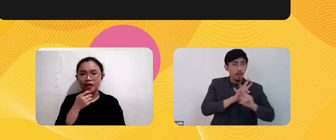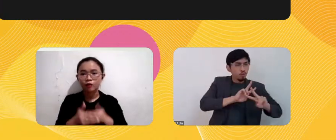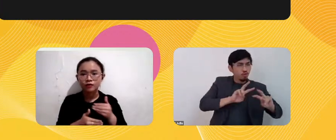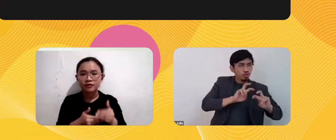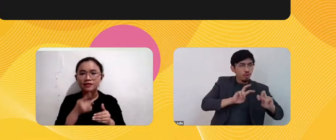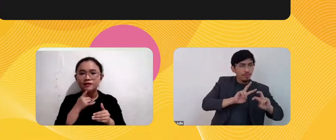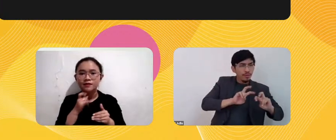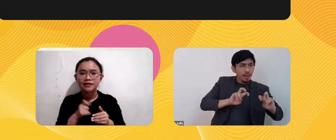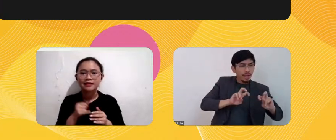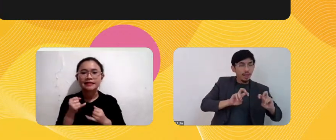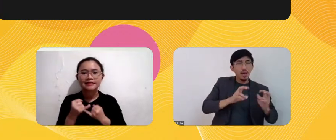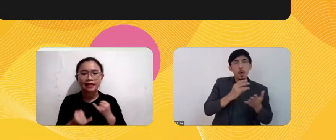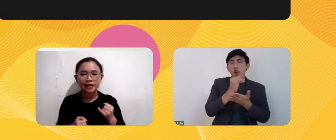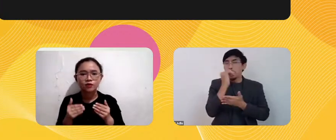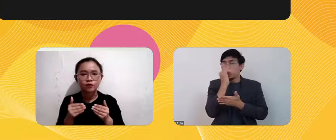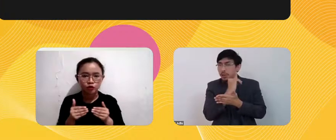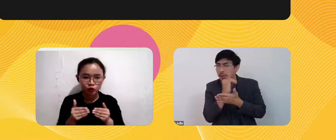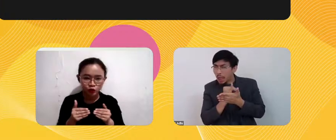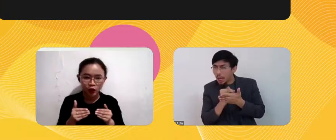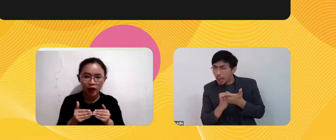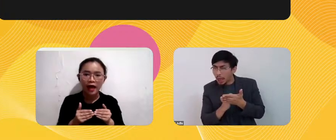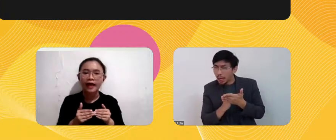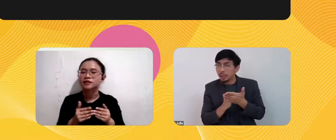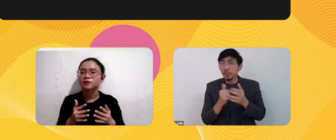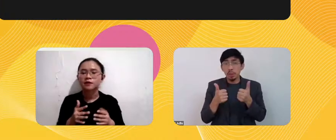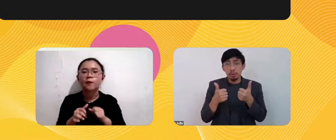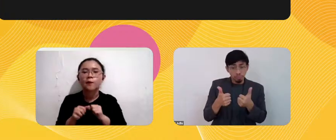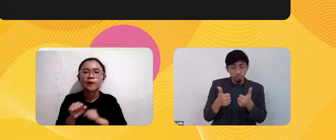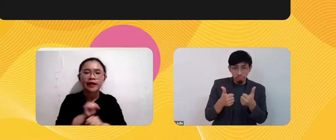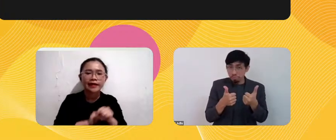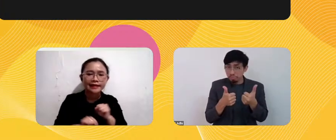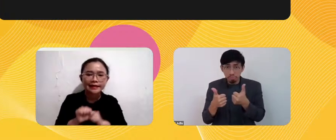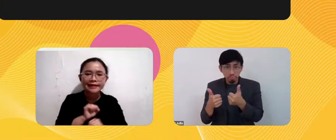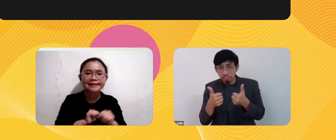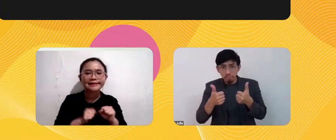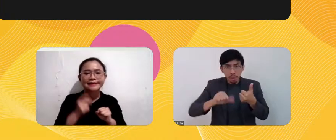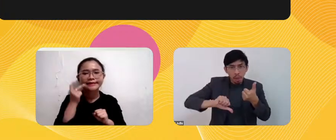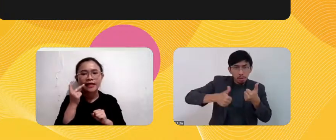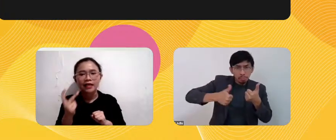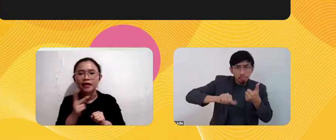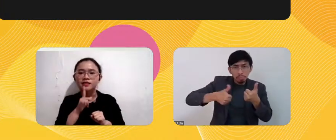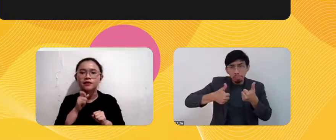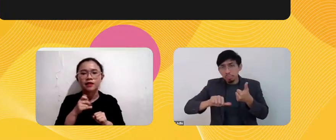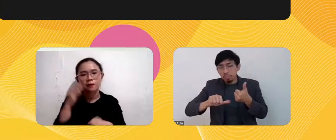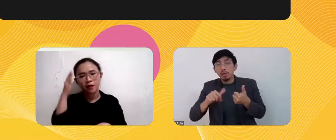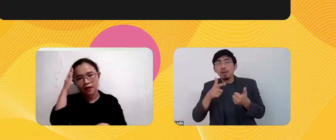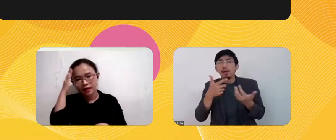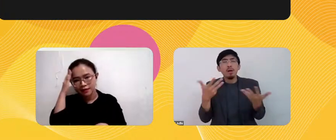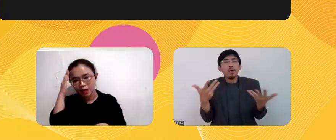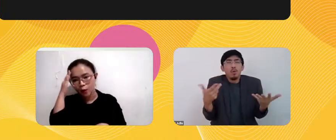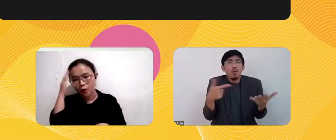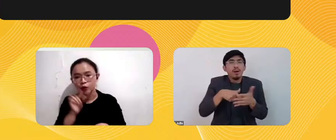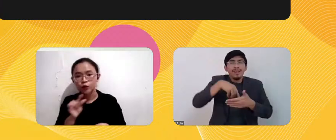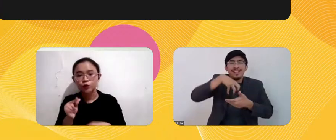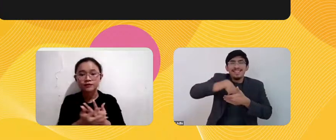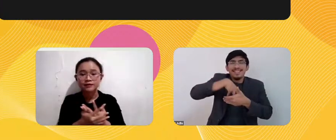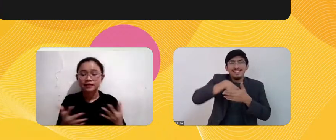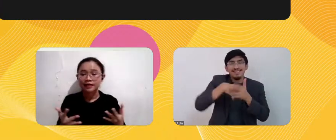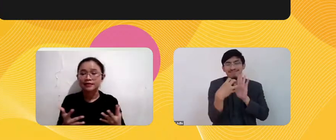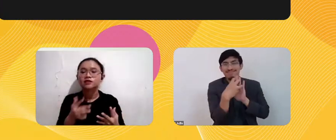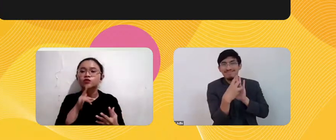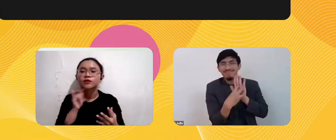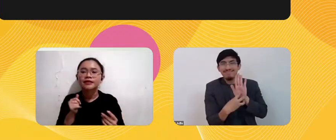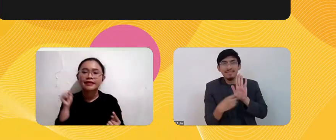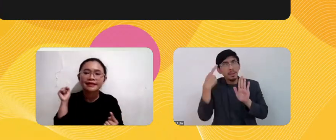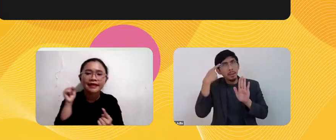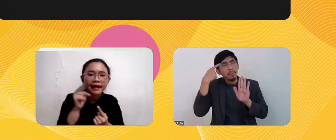knowledge, the behaviors, the practices, as well as the communication preferences of the audience that we're targeting to